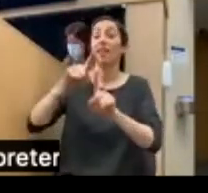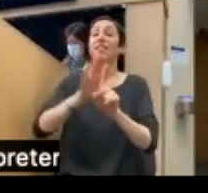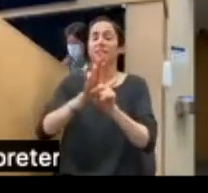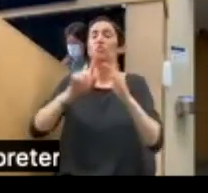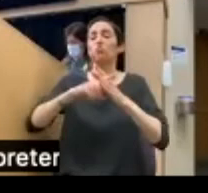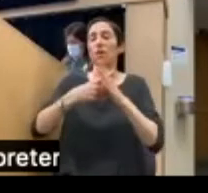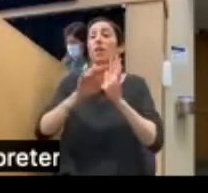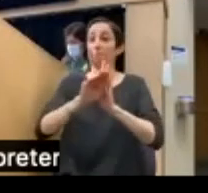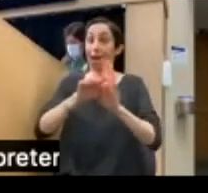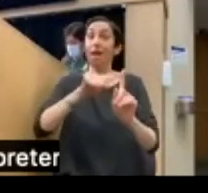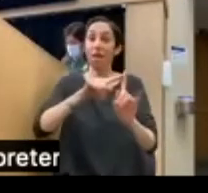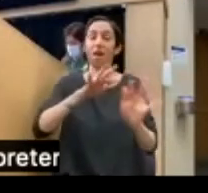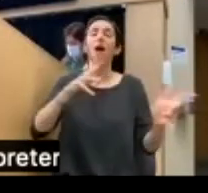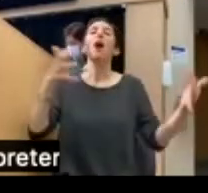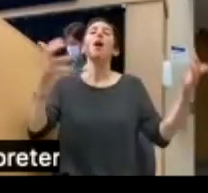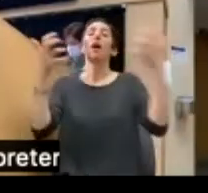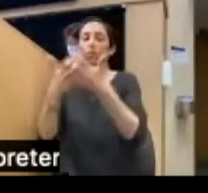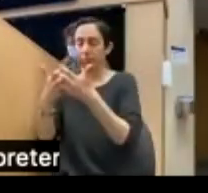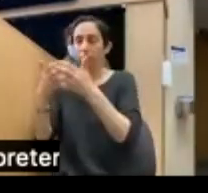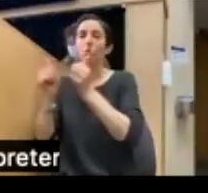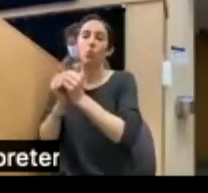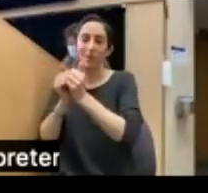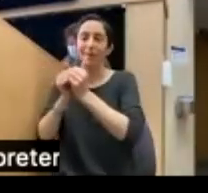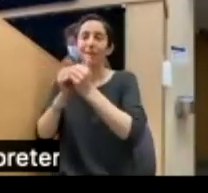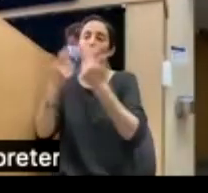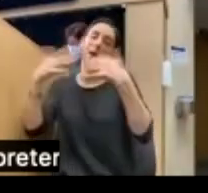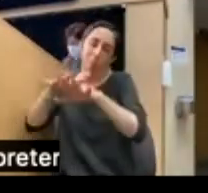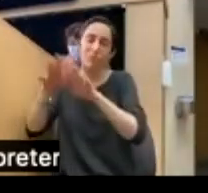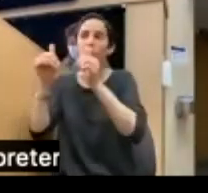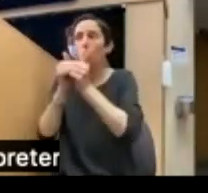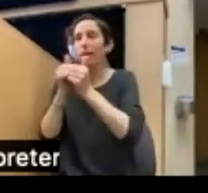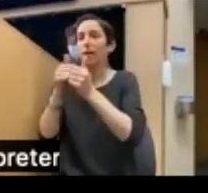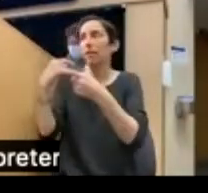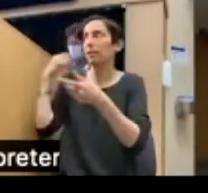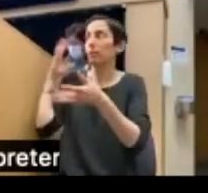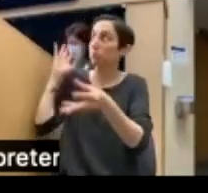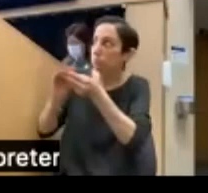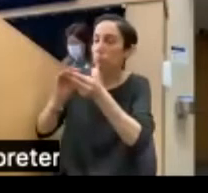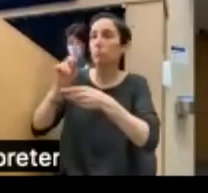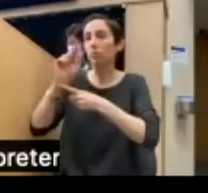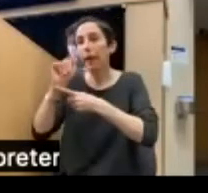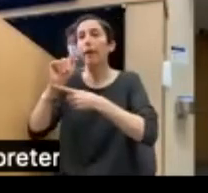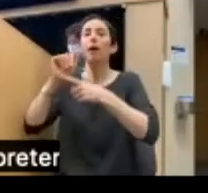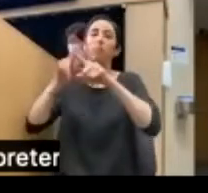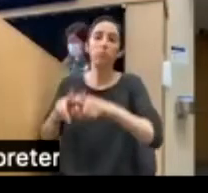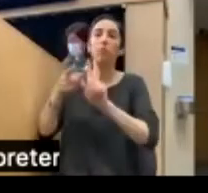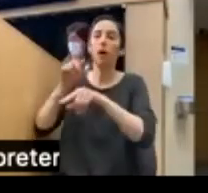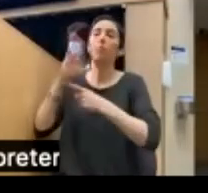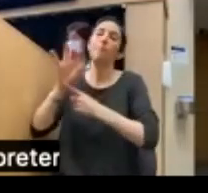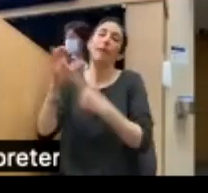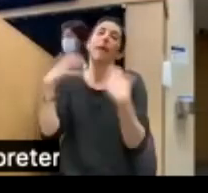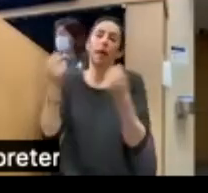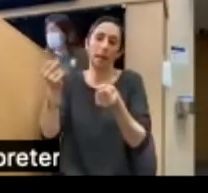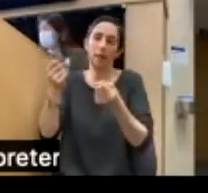and then marry it with the data and the terminology from public health, which again, there are just